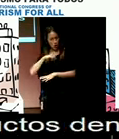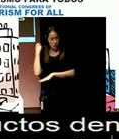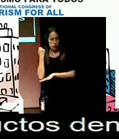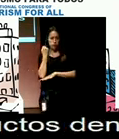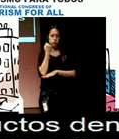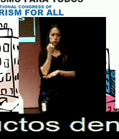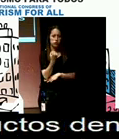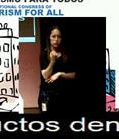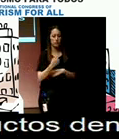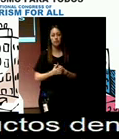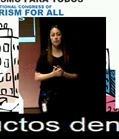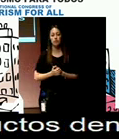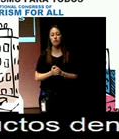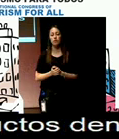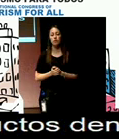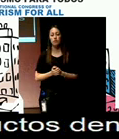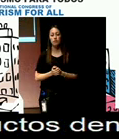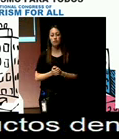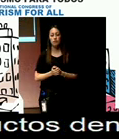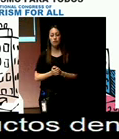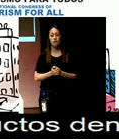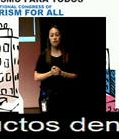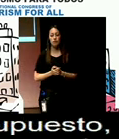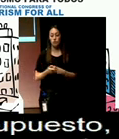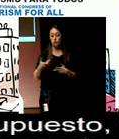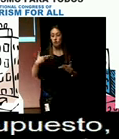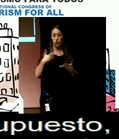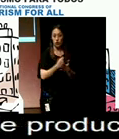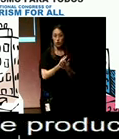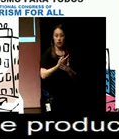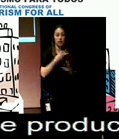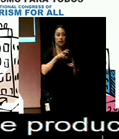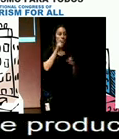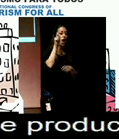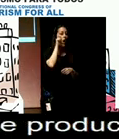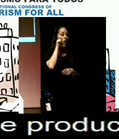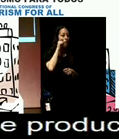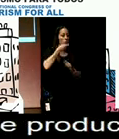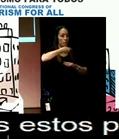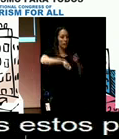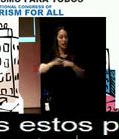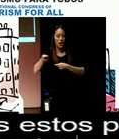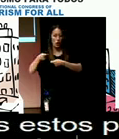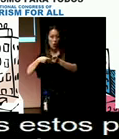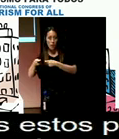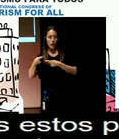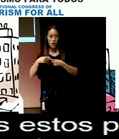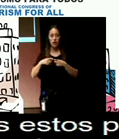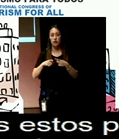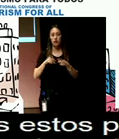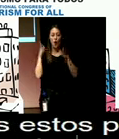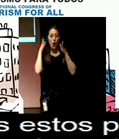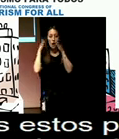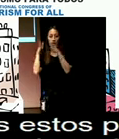tourism. Now, these products are generally oriented towards either youth groups, people with